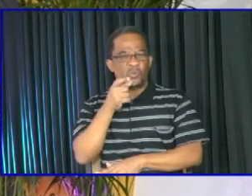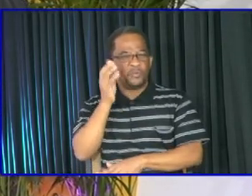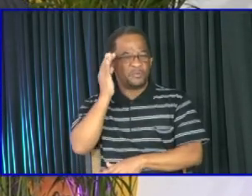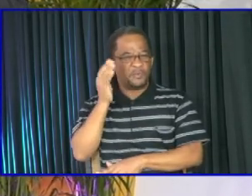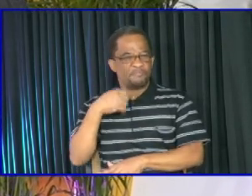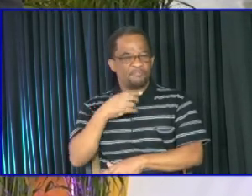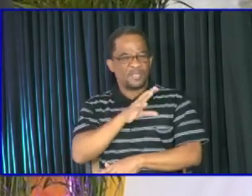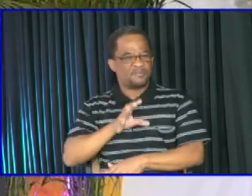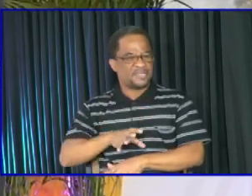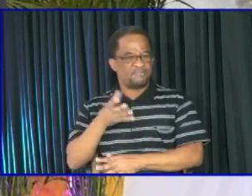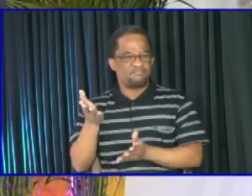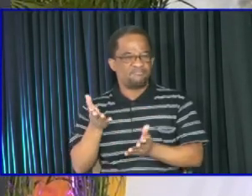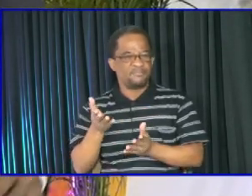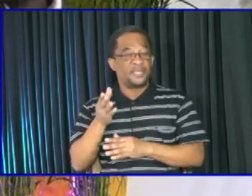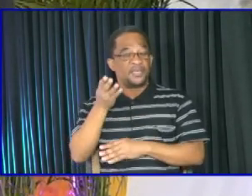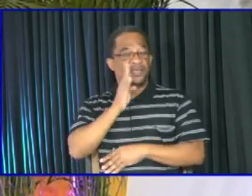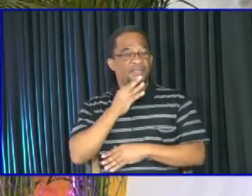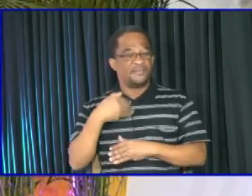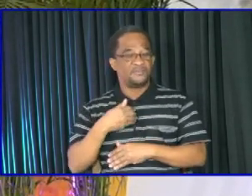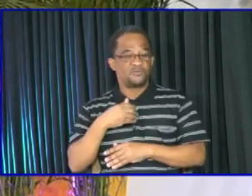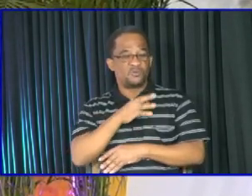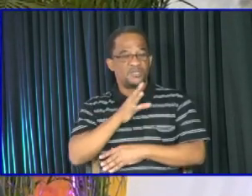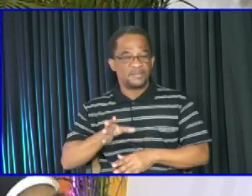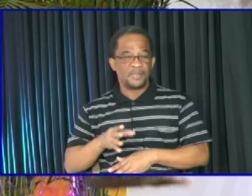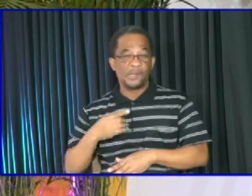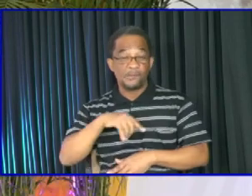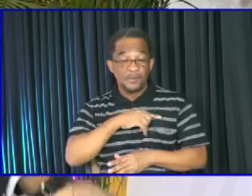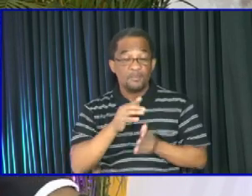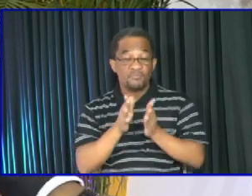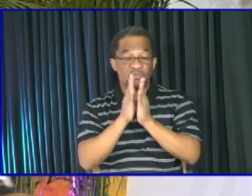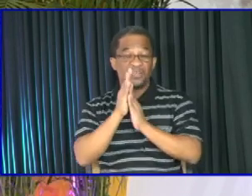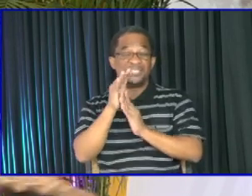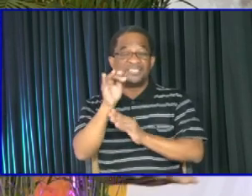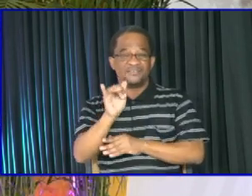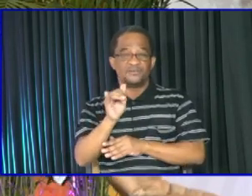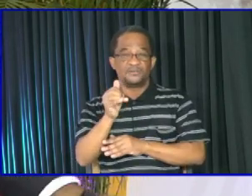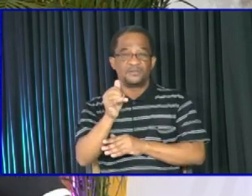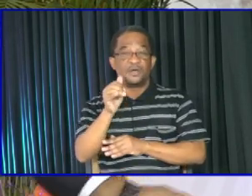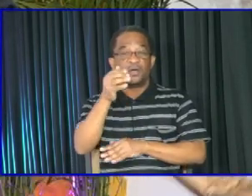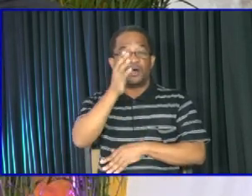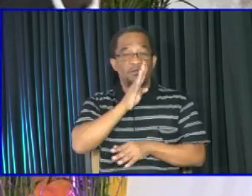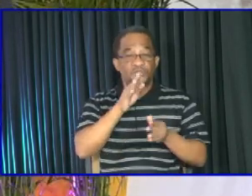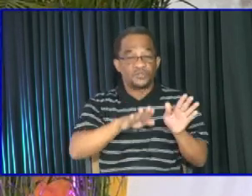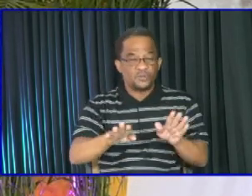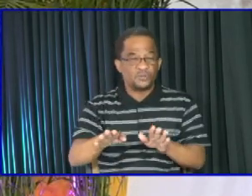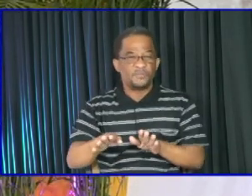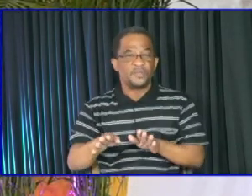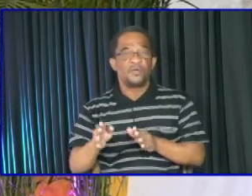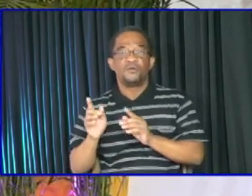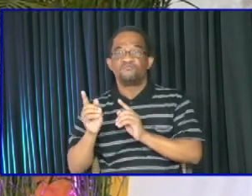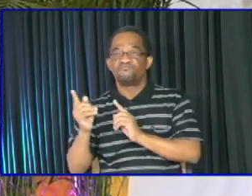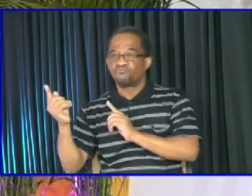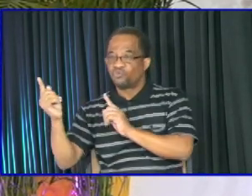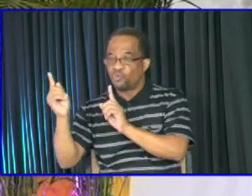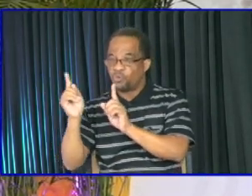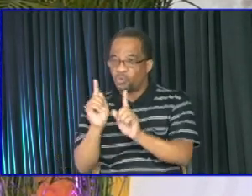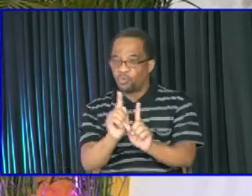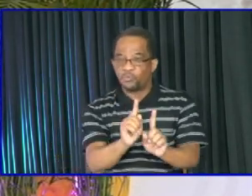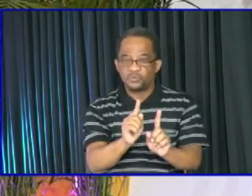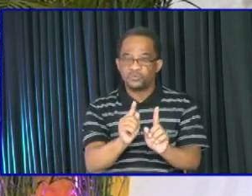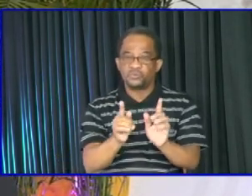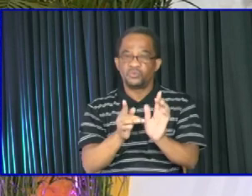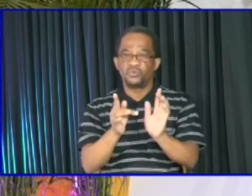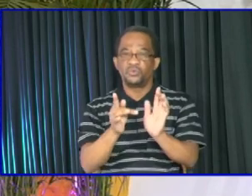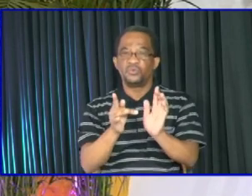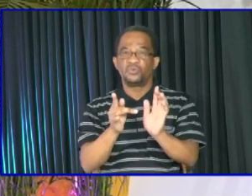has his children everywhere. So we are praying that God's children everywhere come home to him. Against